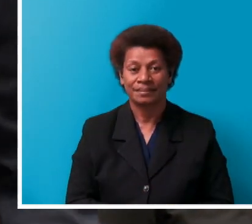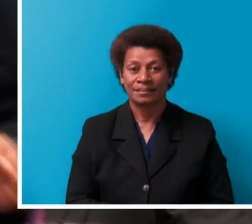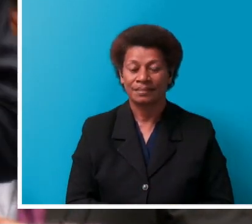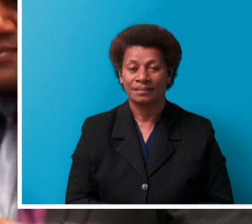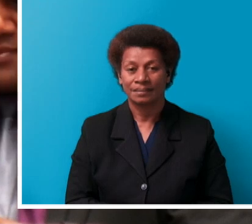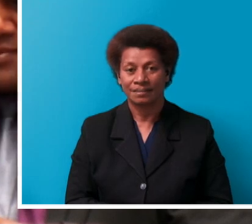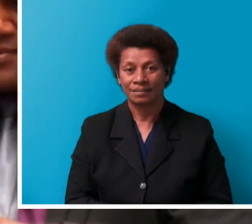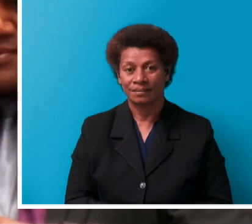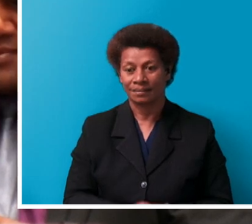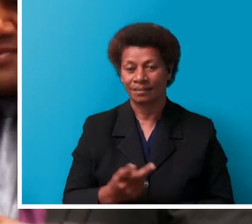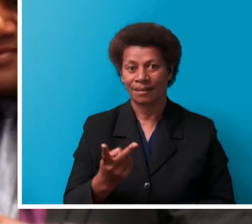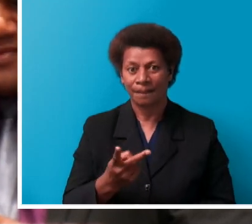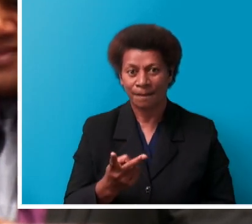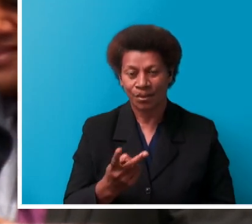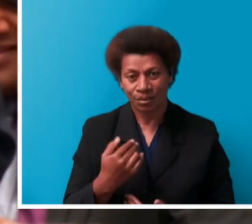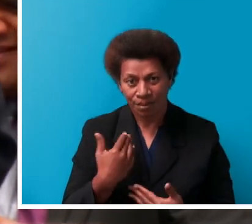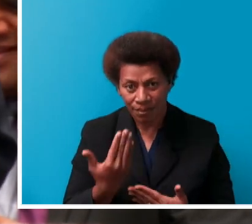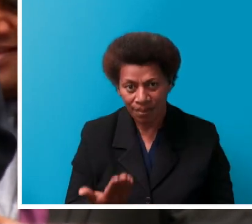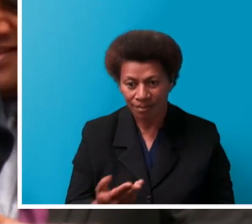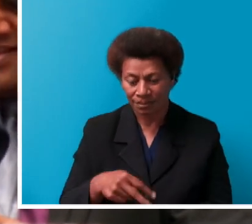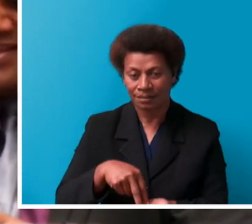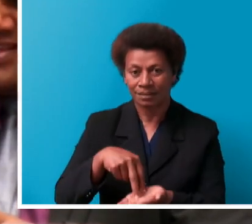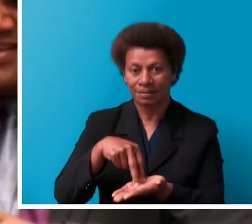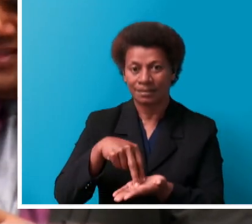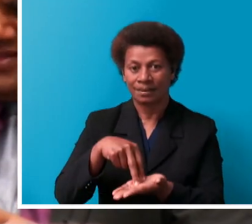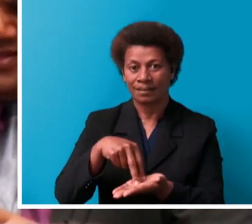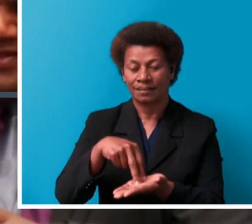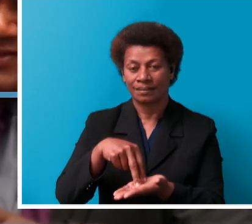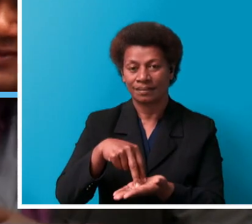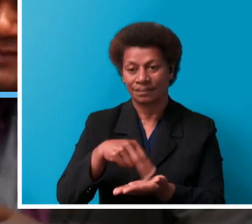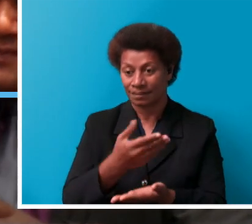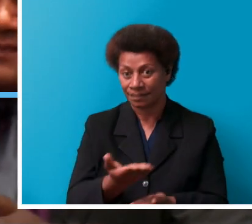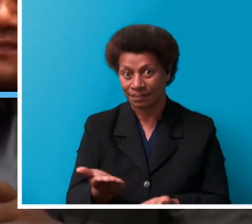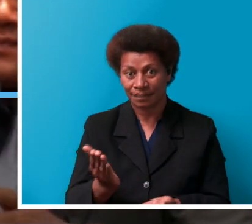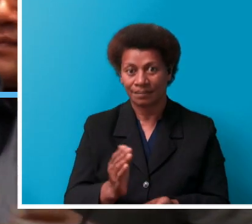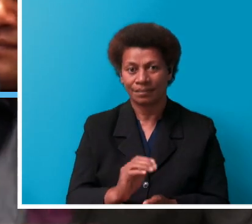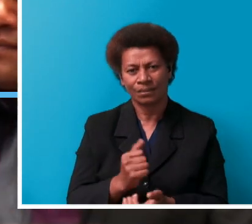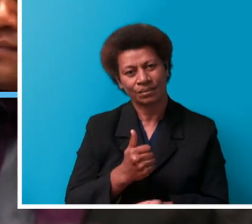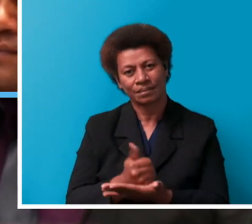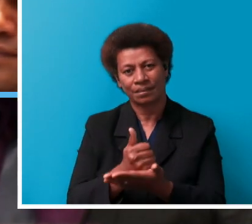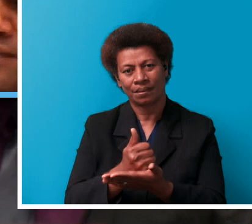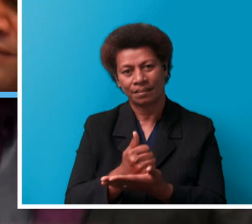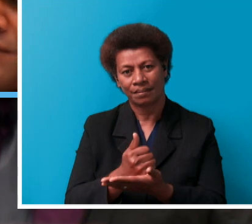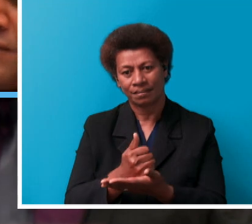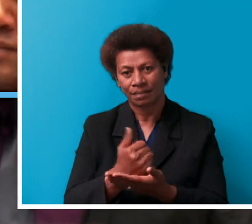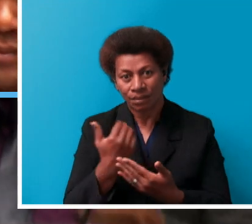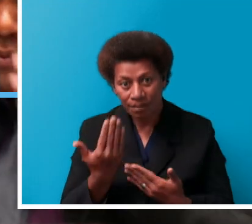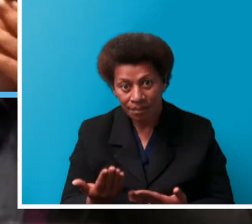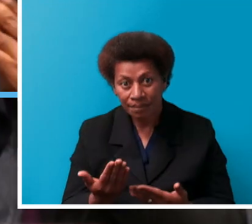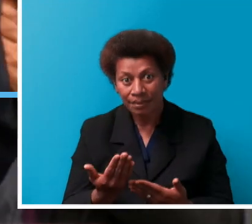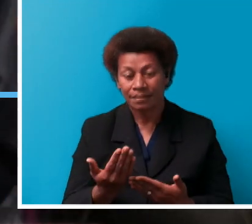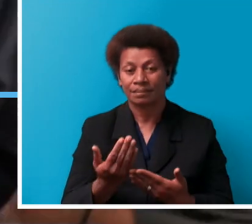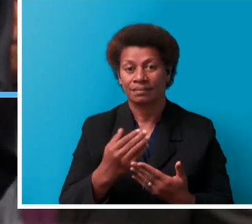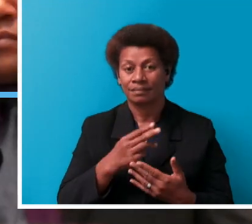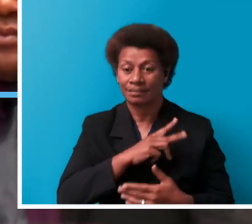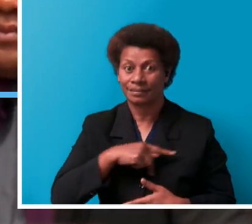It is both an honor and a privilege to stand before you today to support the Honorable Prime Minister in his motion in thanking